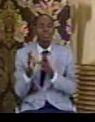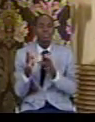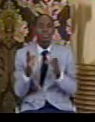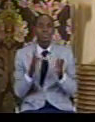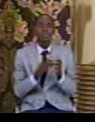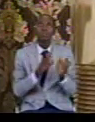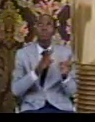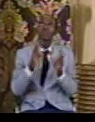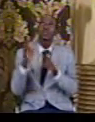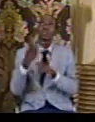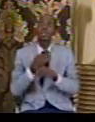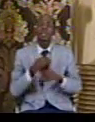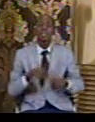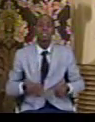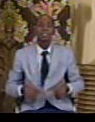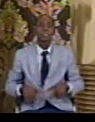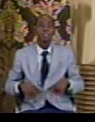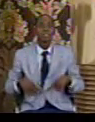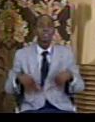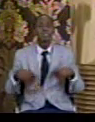sister, oh, look and